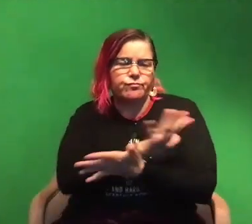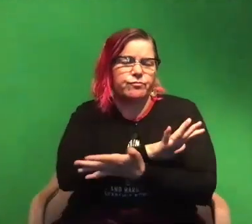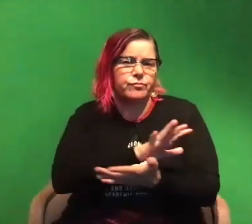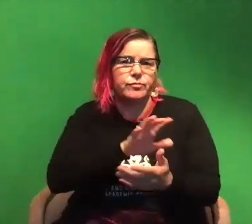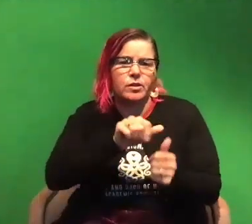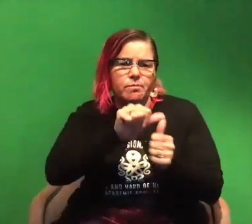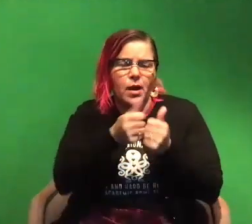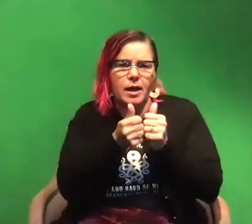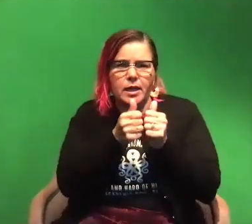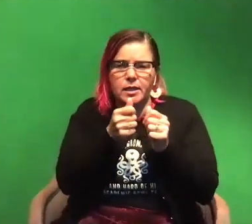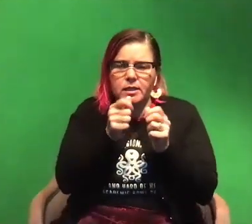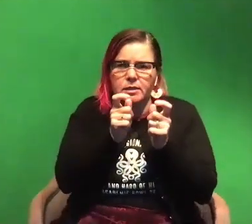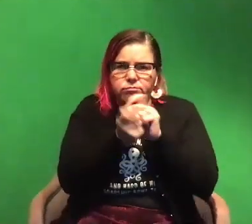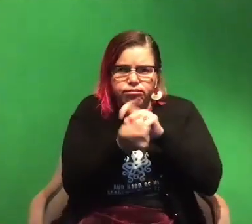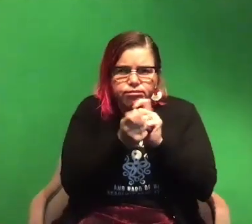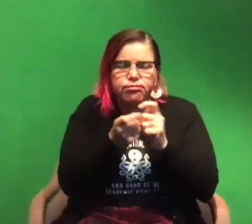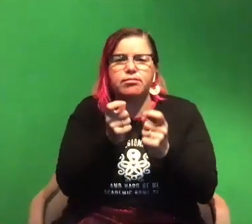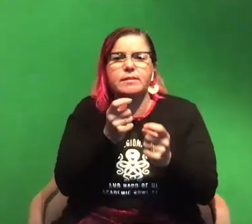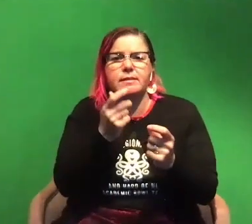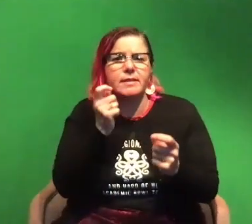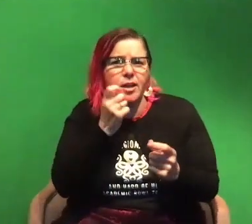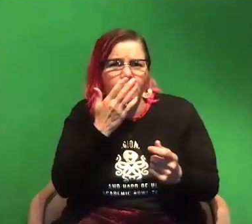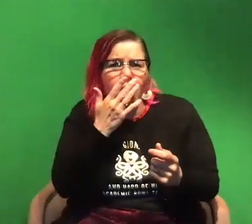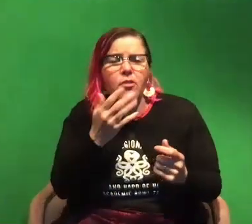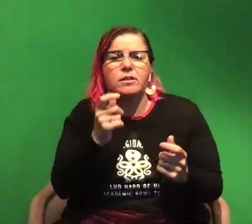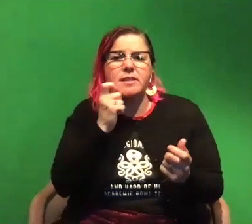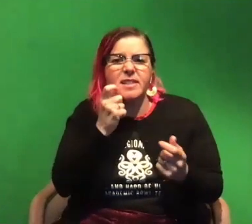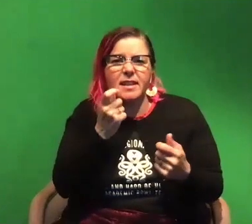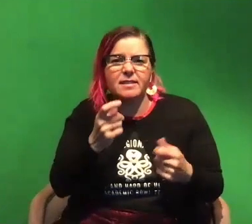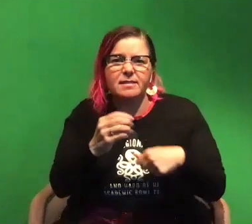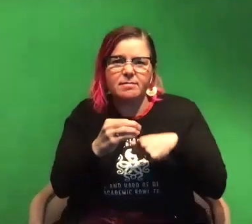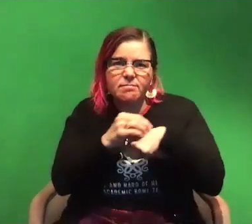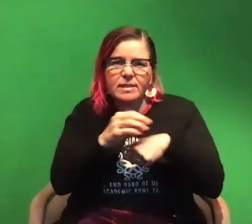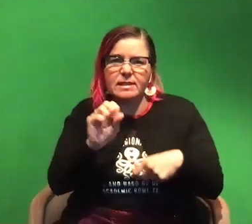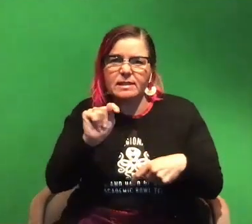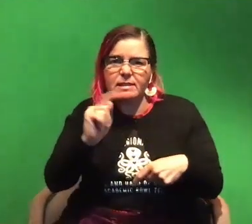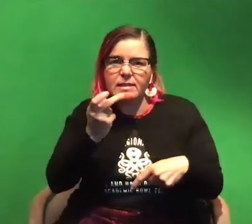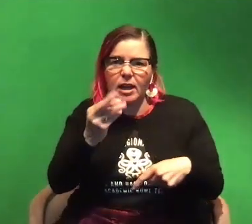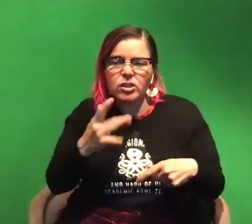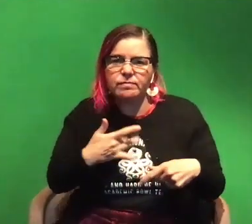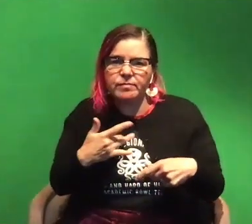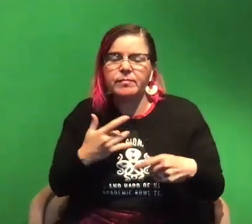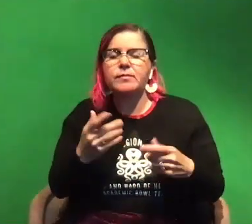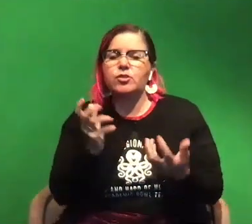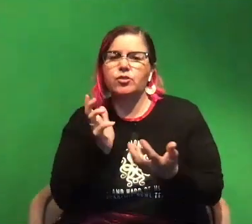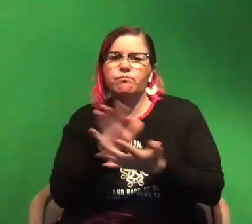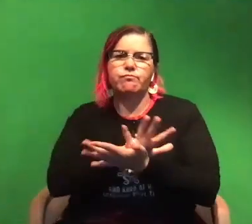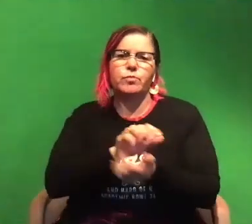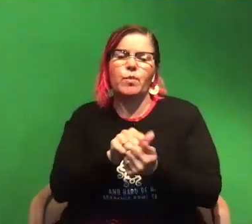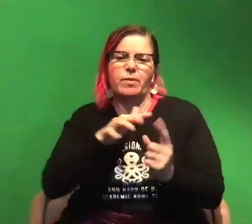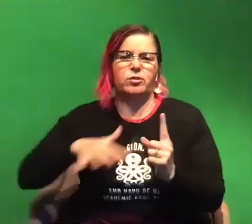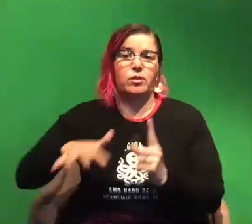their bodies, their skin color and their skin texture in order to blend with their surroundings like that.